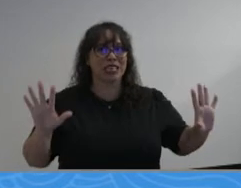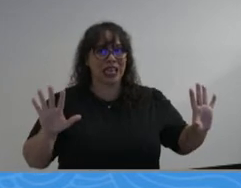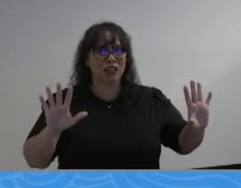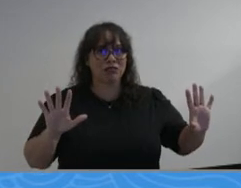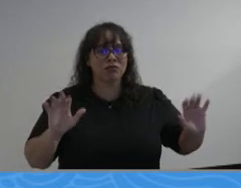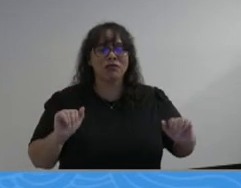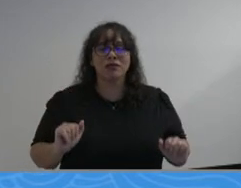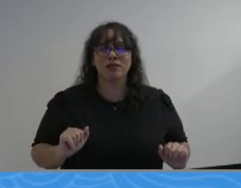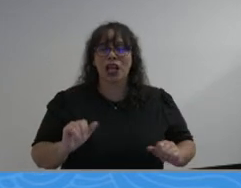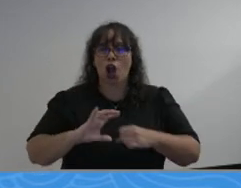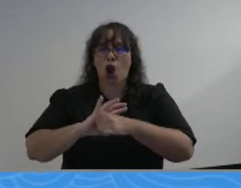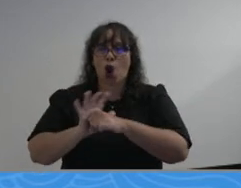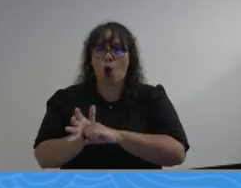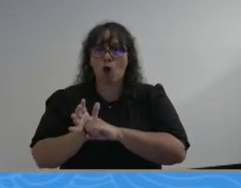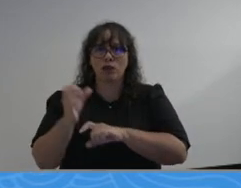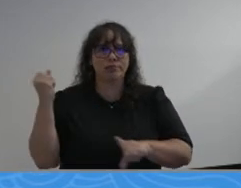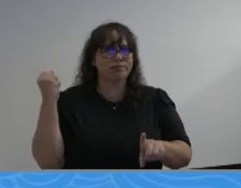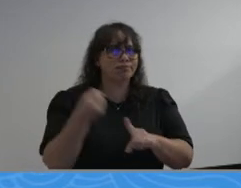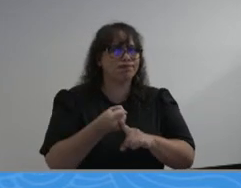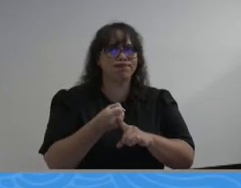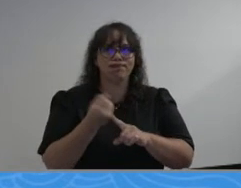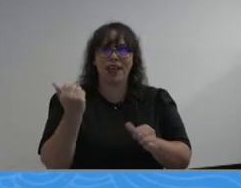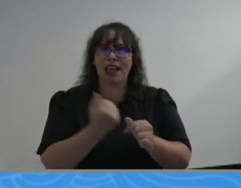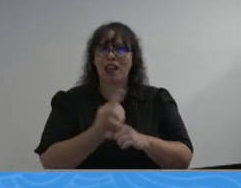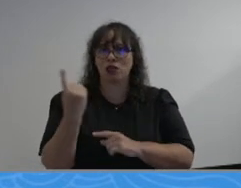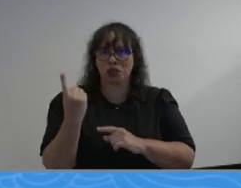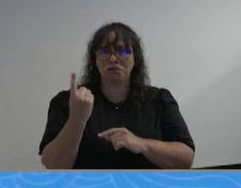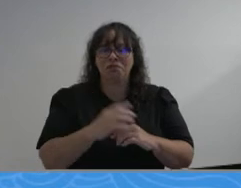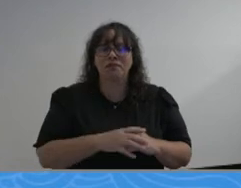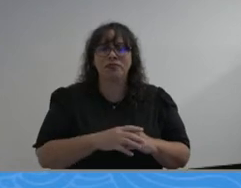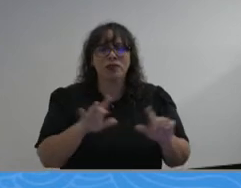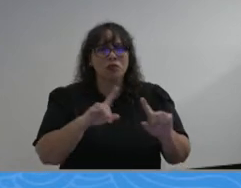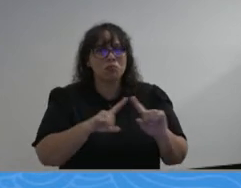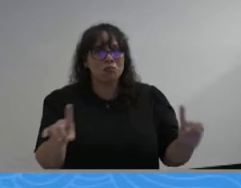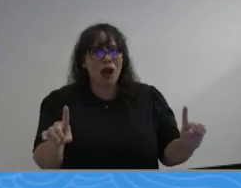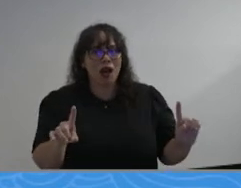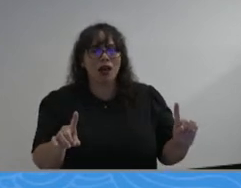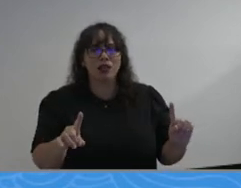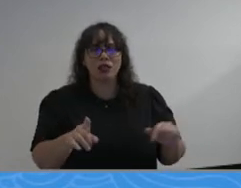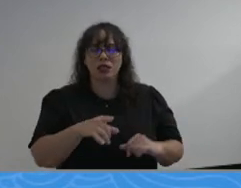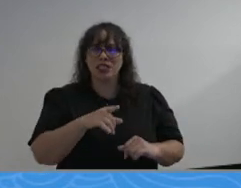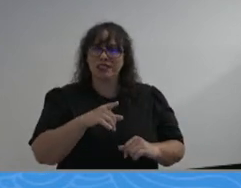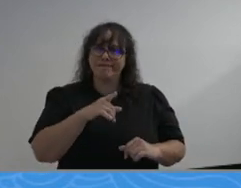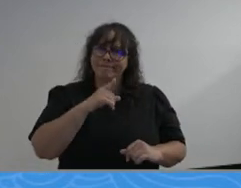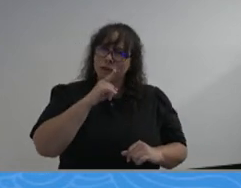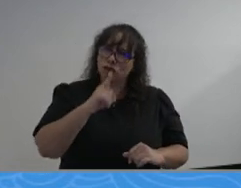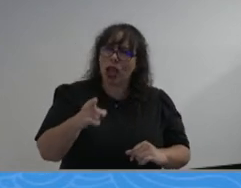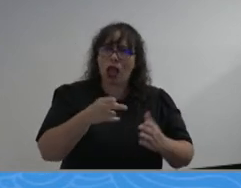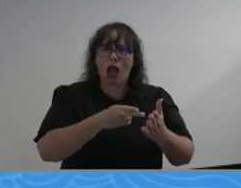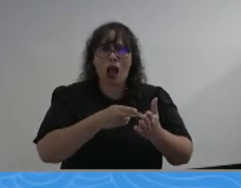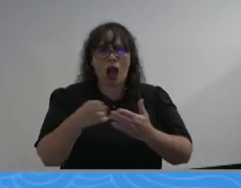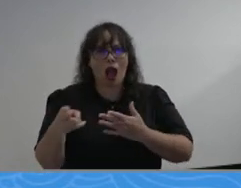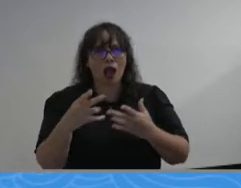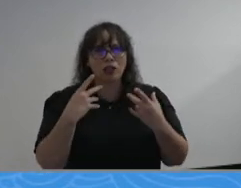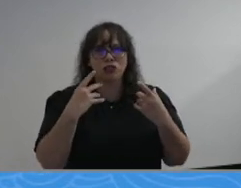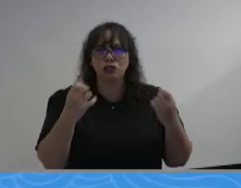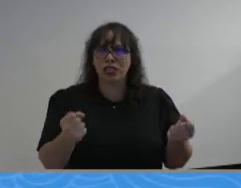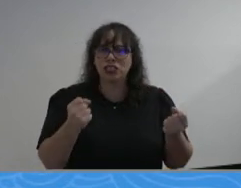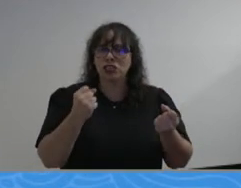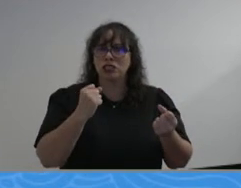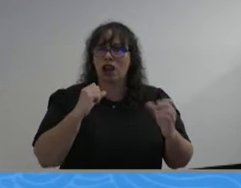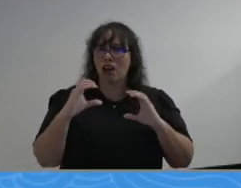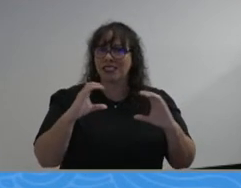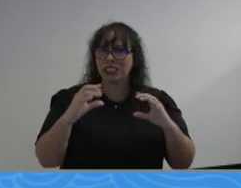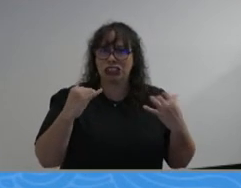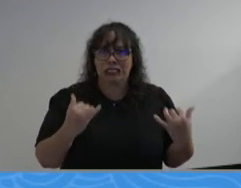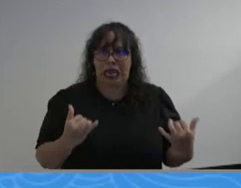without saying that COVID-19 has hit everyone in some kind of way. But if we're really going to have a real honest and courageous conversation today, which